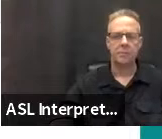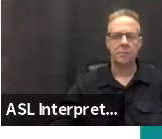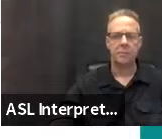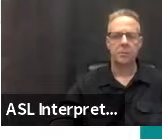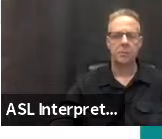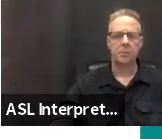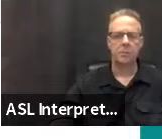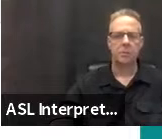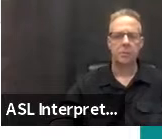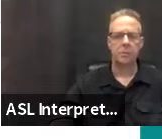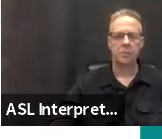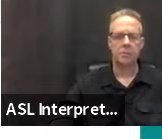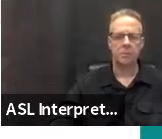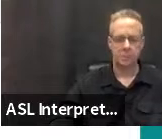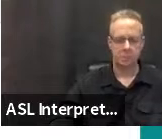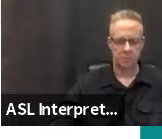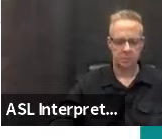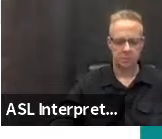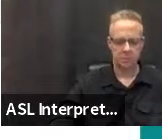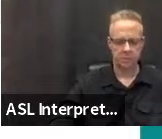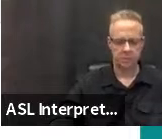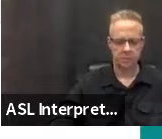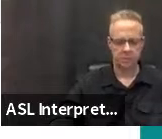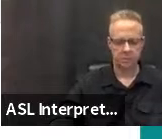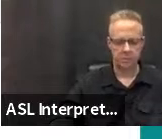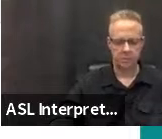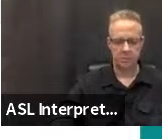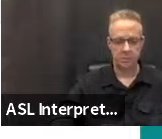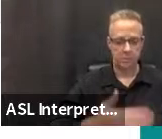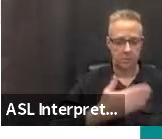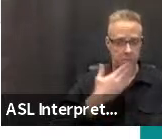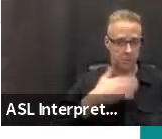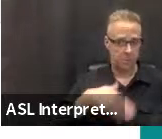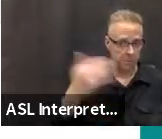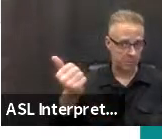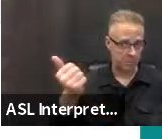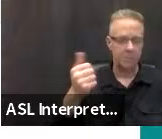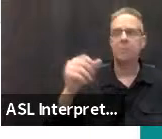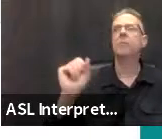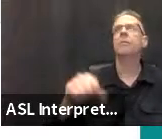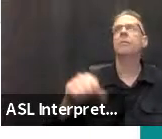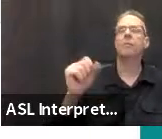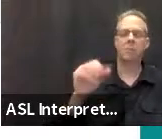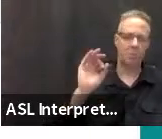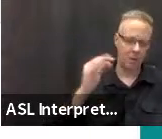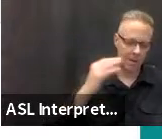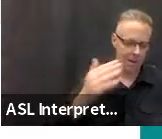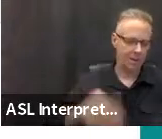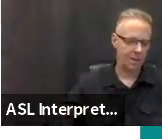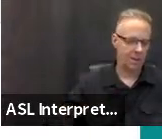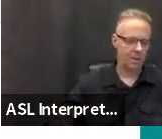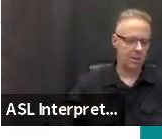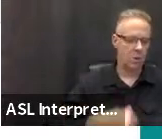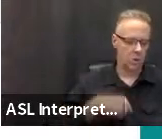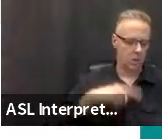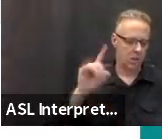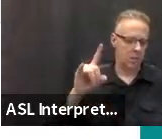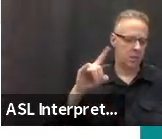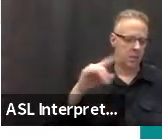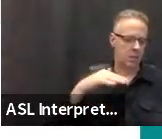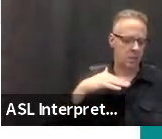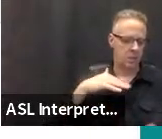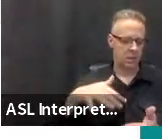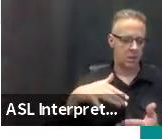Oh, staying headphones. Is that connected? Did that connect? There you go. Okay, sorry about that. We did study